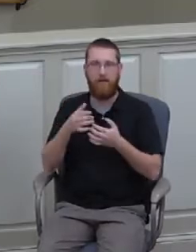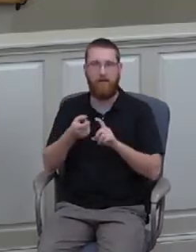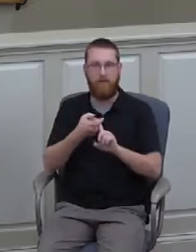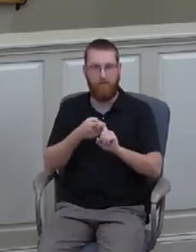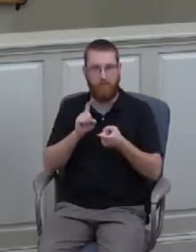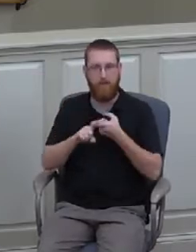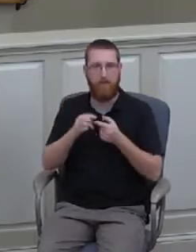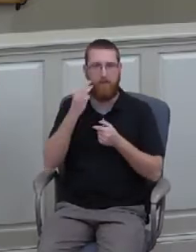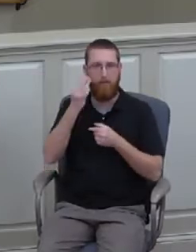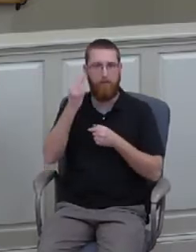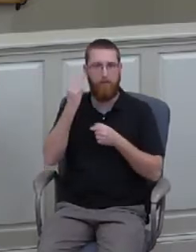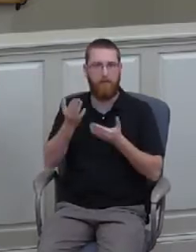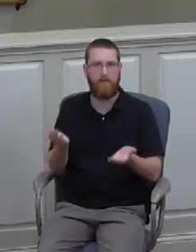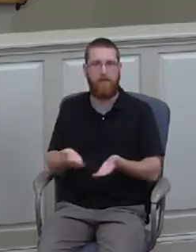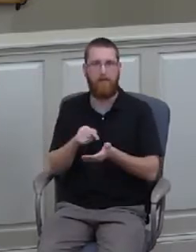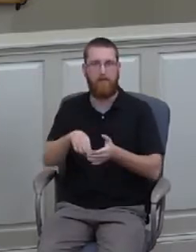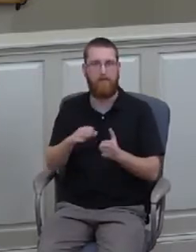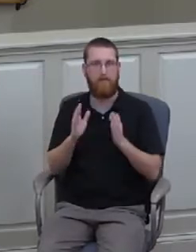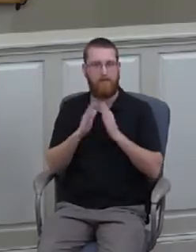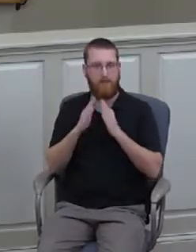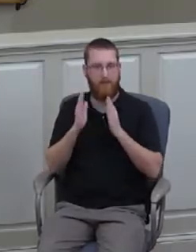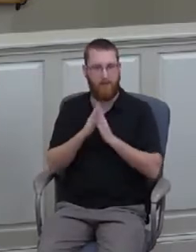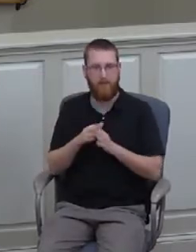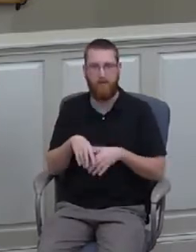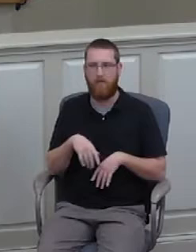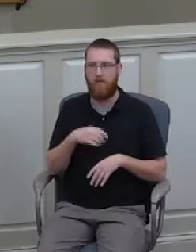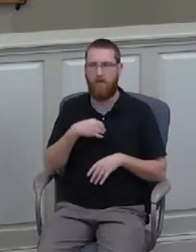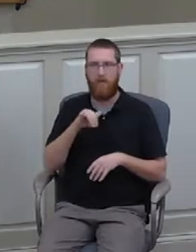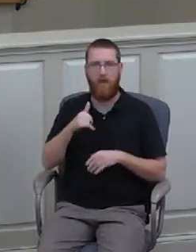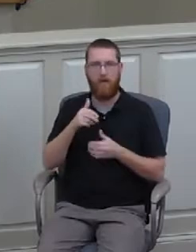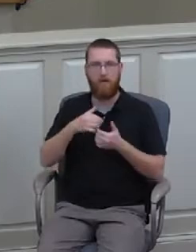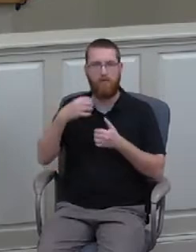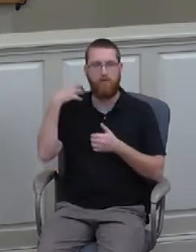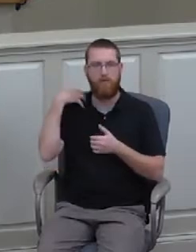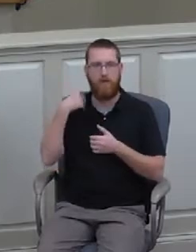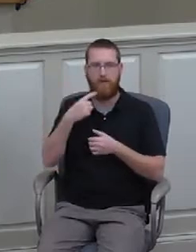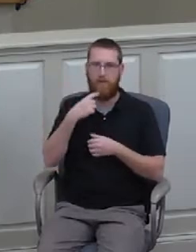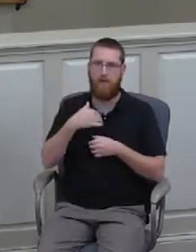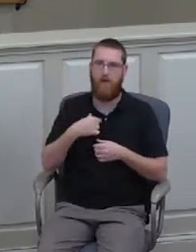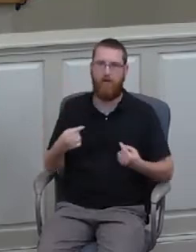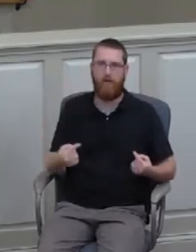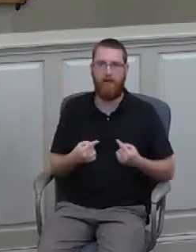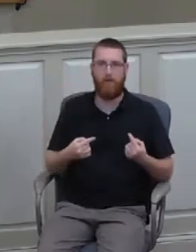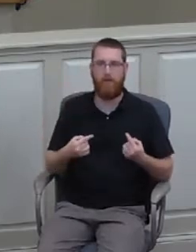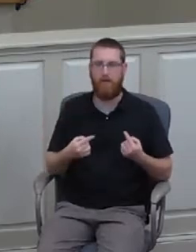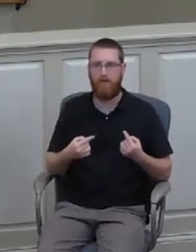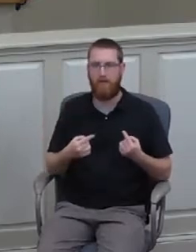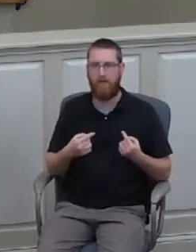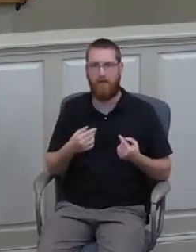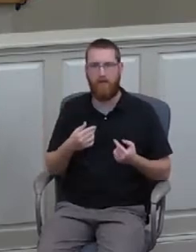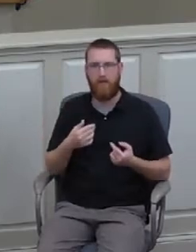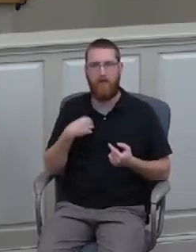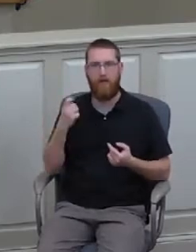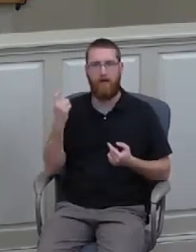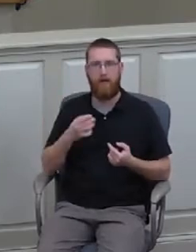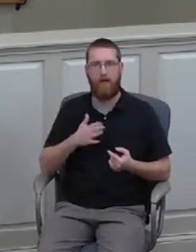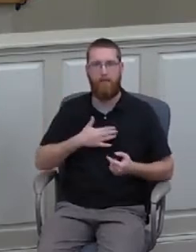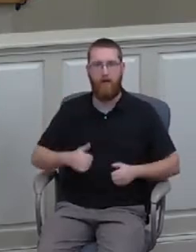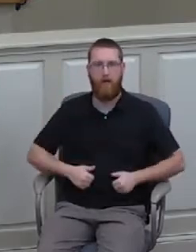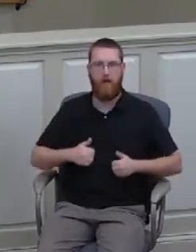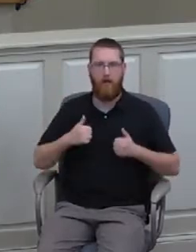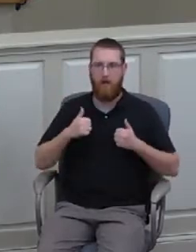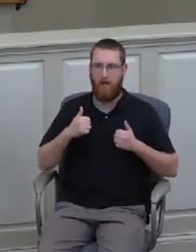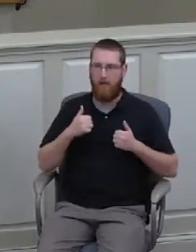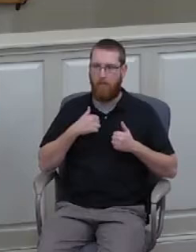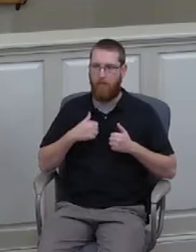this town. And, like Chief said, I had an injury, and I like to say that I gave my left arm to the city, but I'd